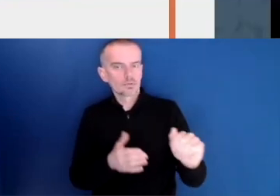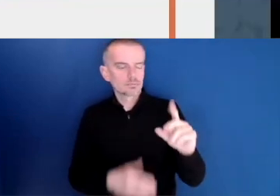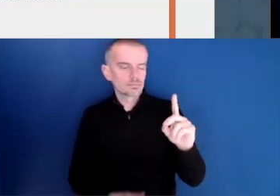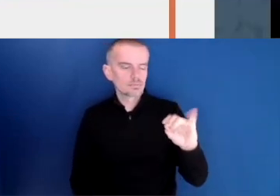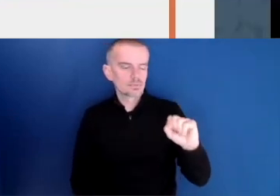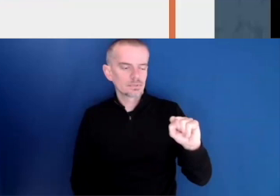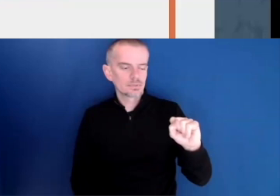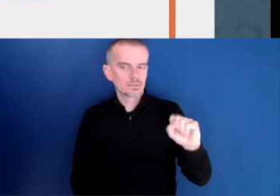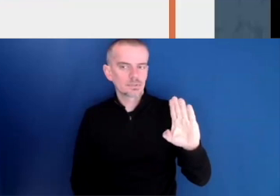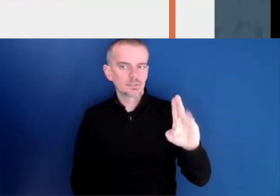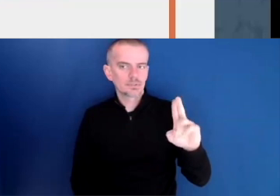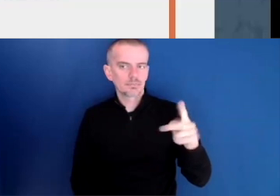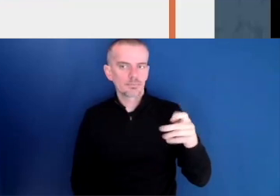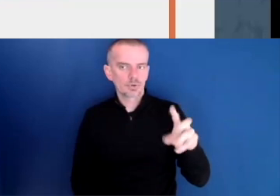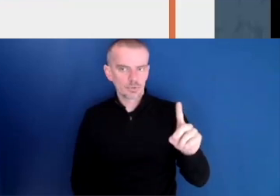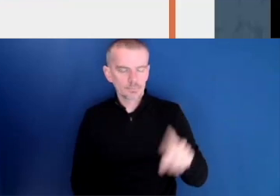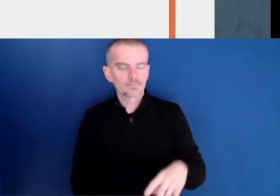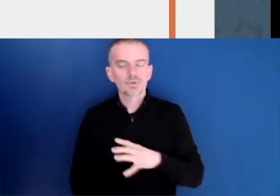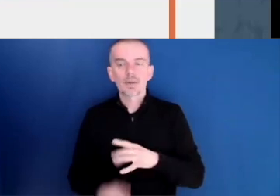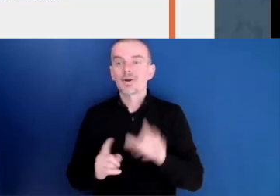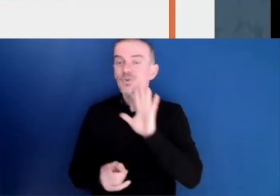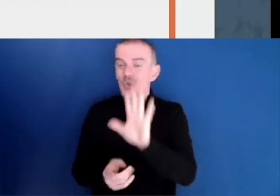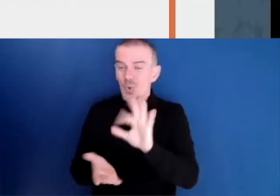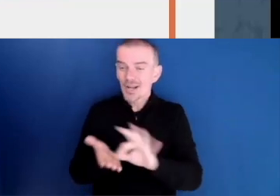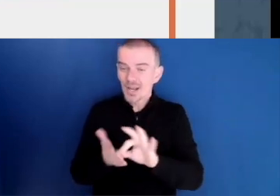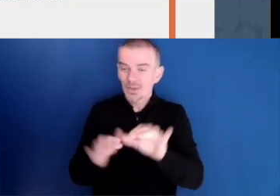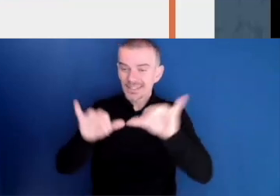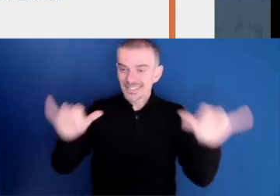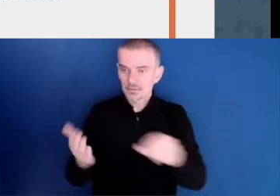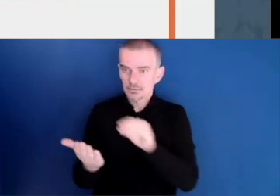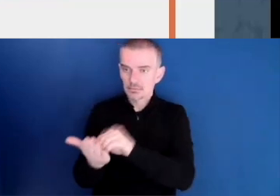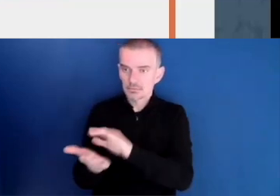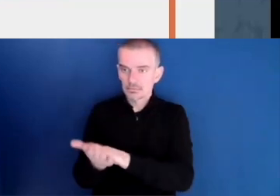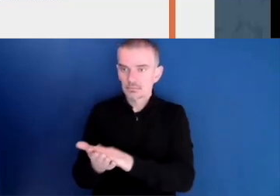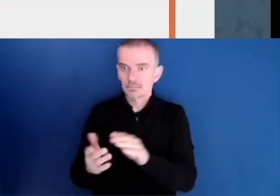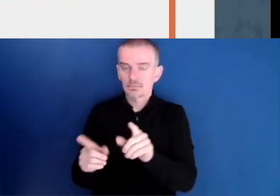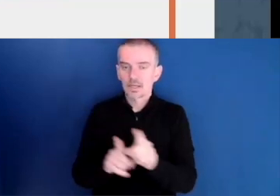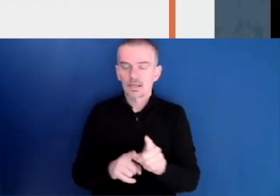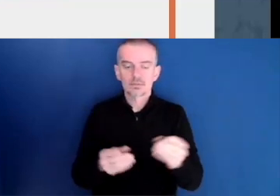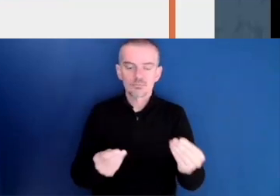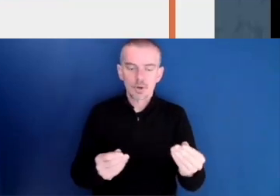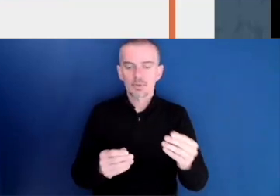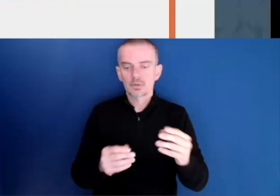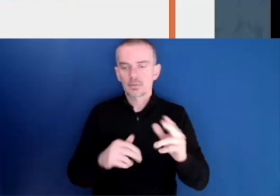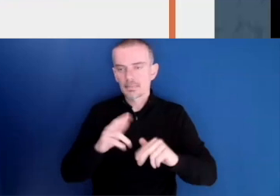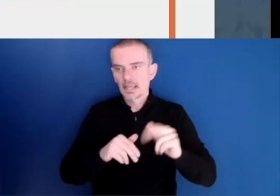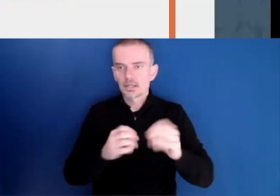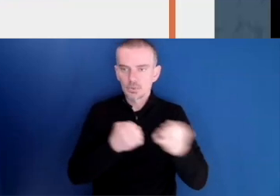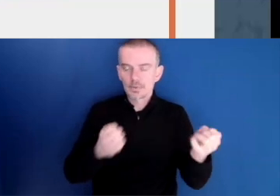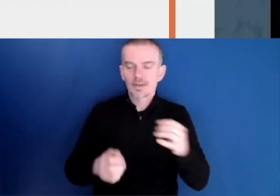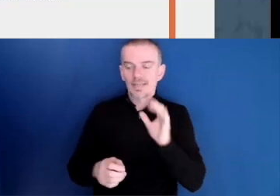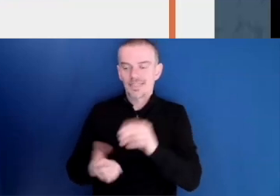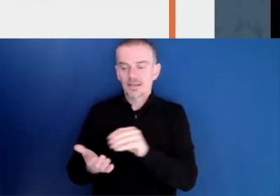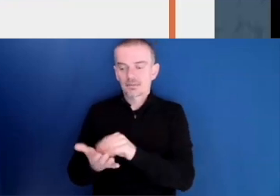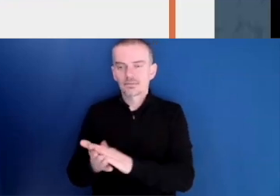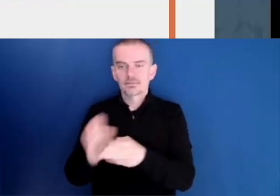your accounting system, that's going to be booked actually as a property, plant, and equipment. It's going to be booked as a fixed asset.